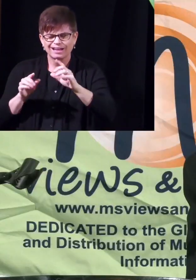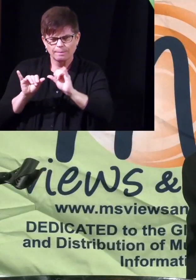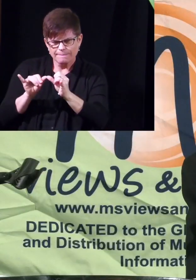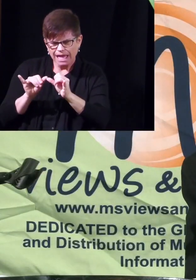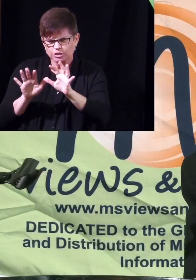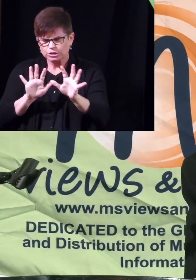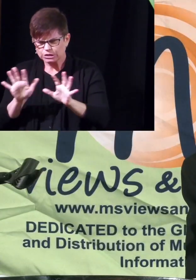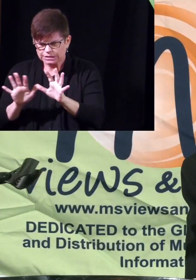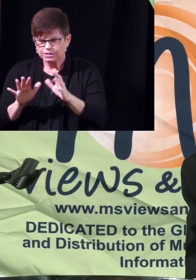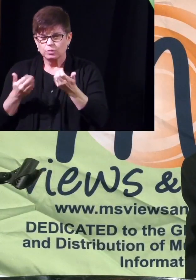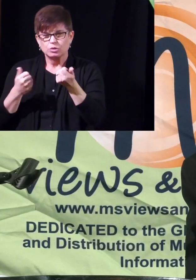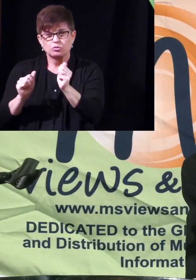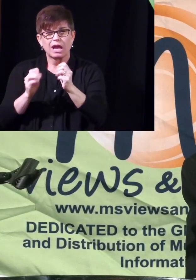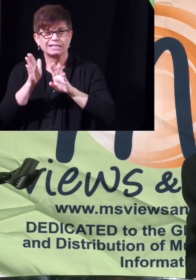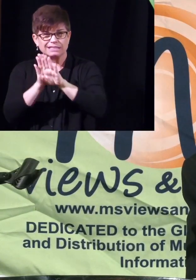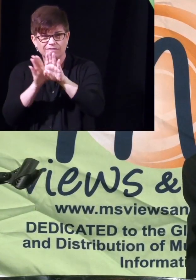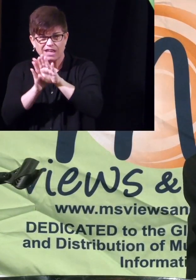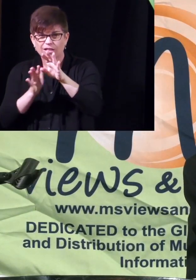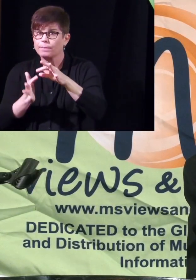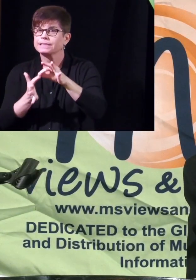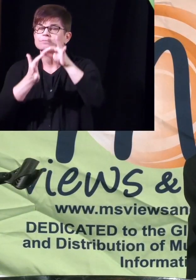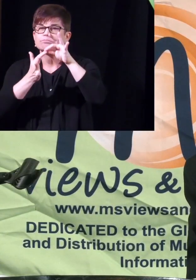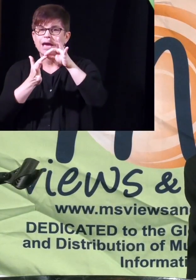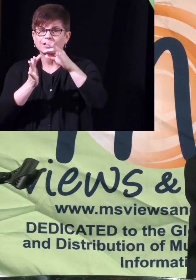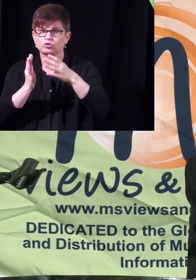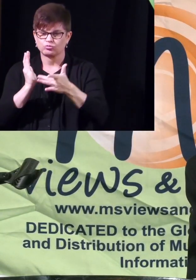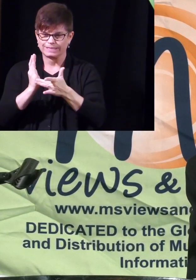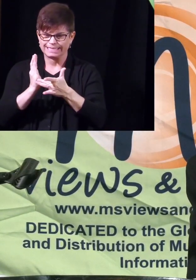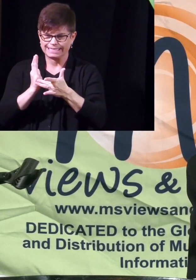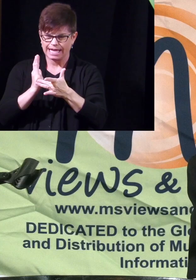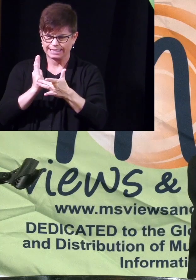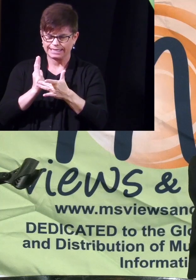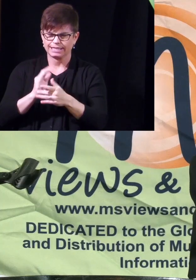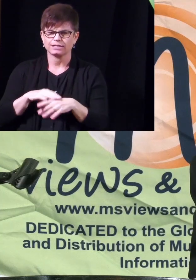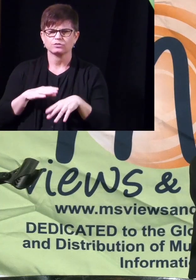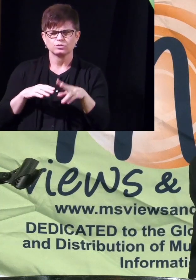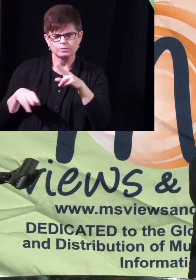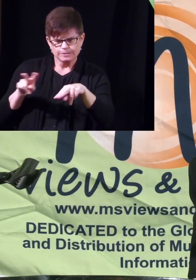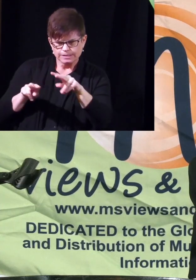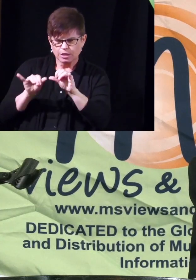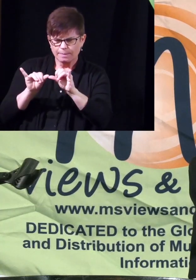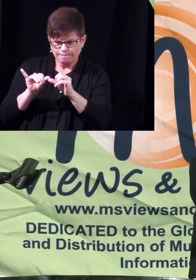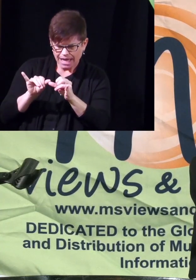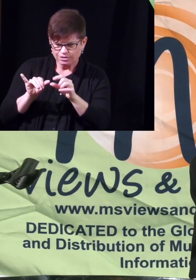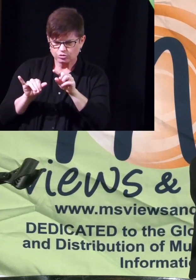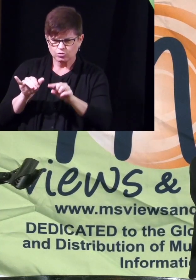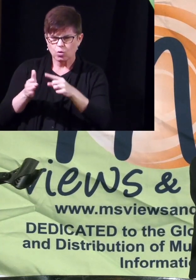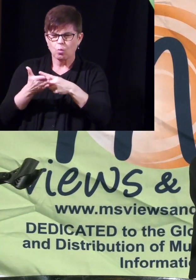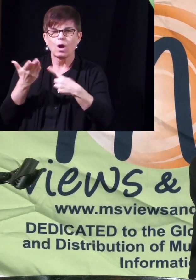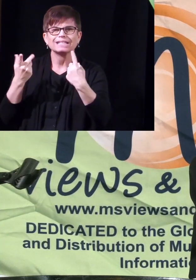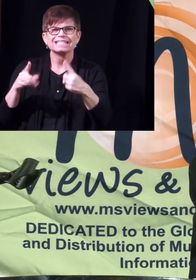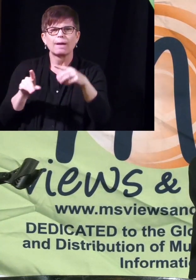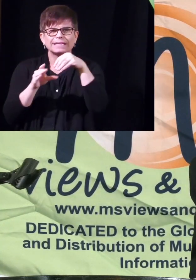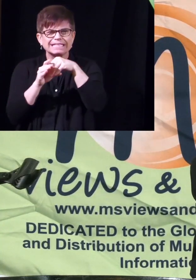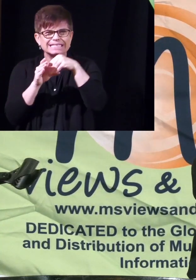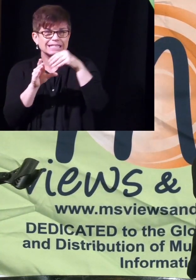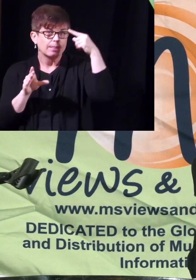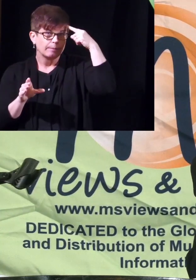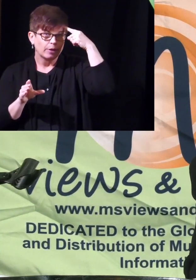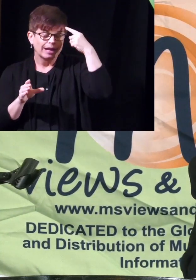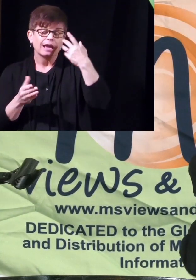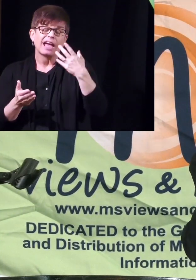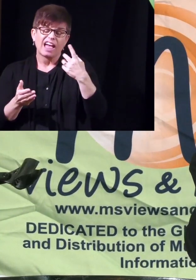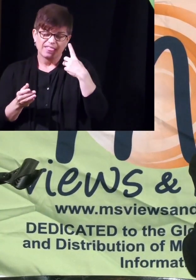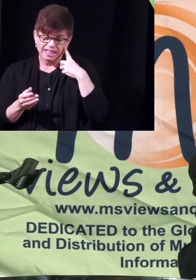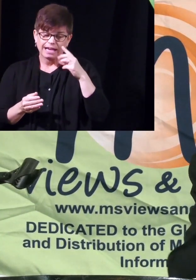utilizing and developing special techniques to measure those. And again, potentially, the biomarker test might be something that tells